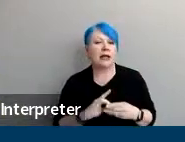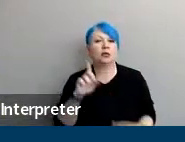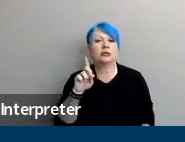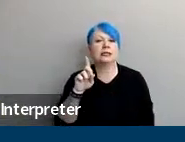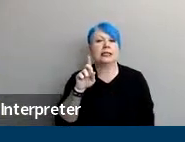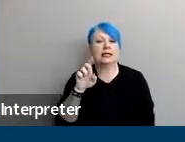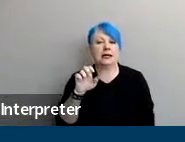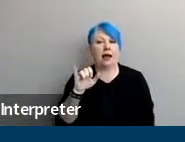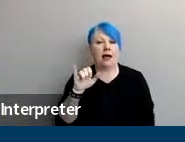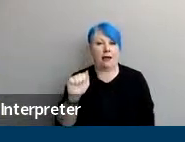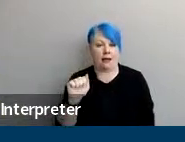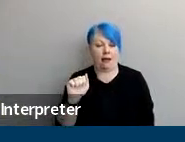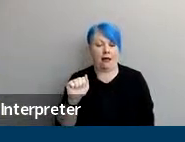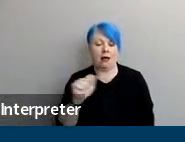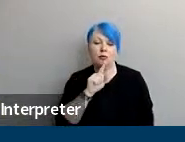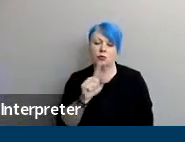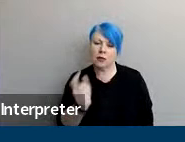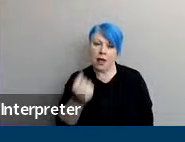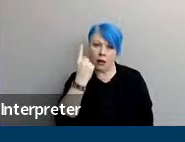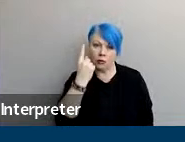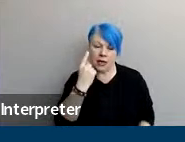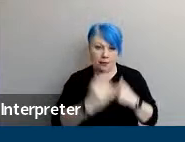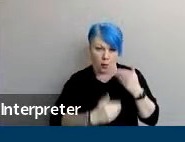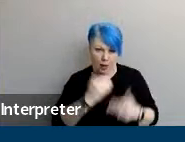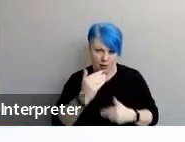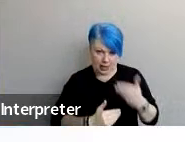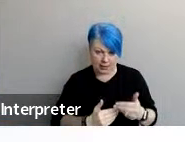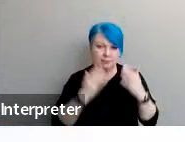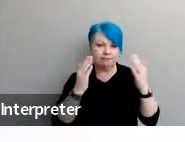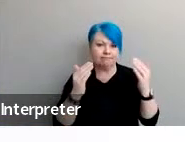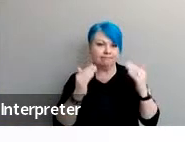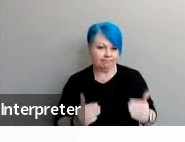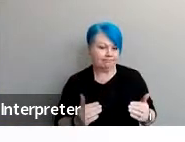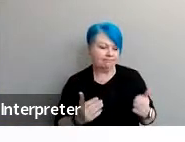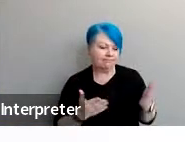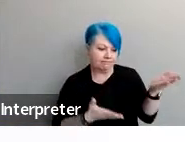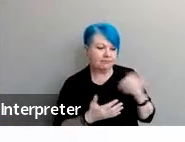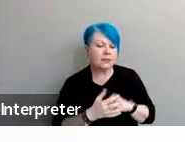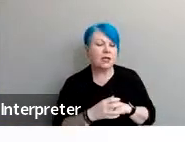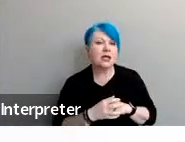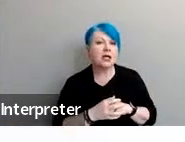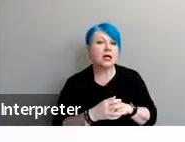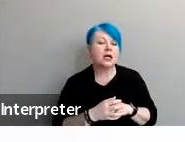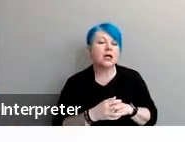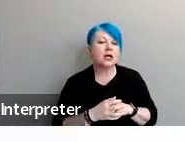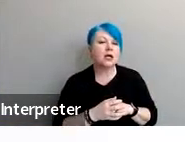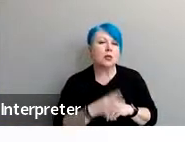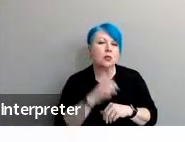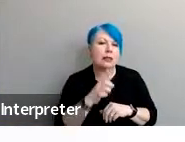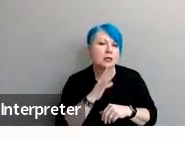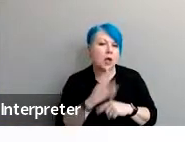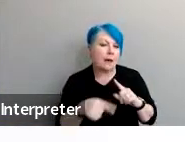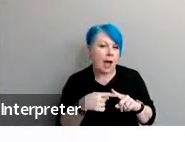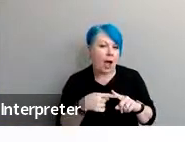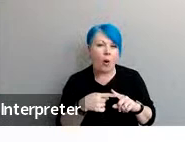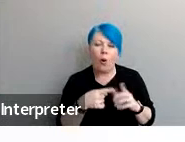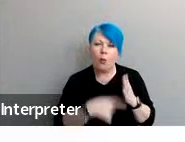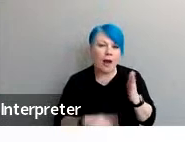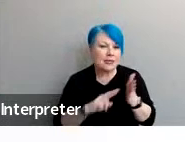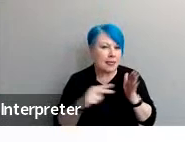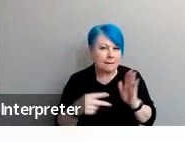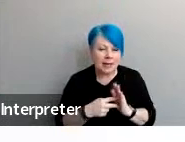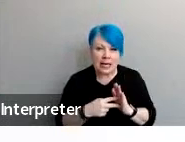it's really understanding the process here. Next slide, please. And we really talk about what does disproportionality